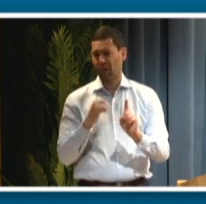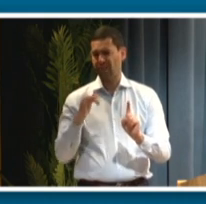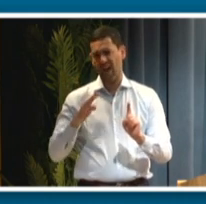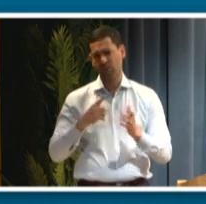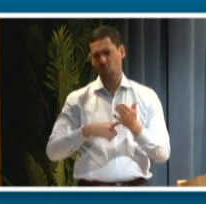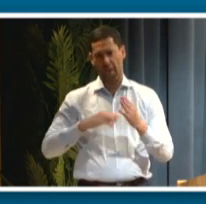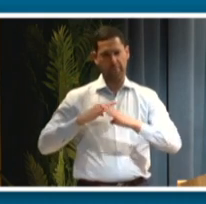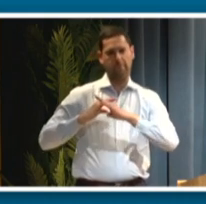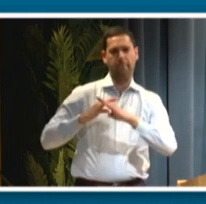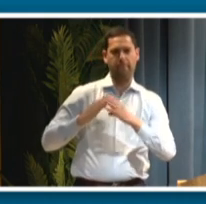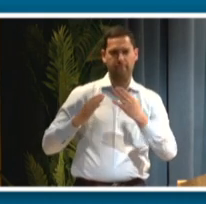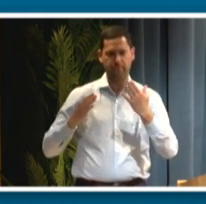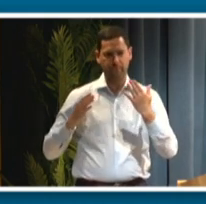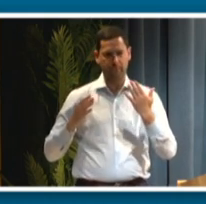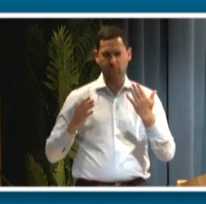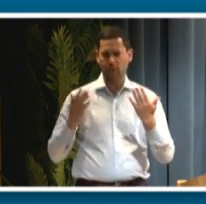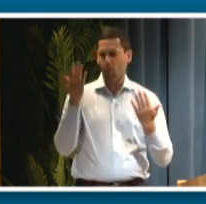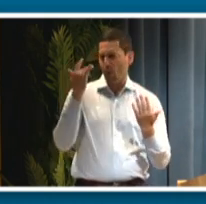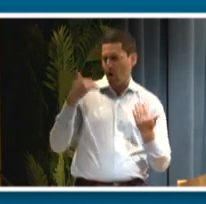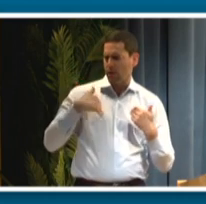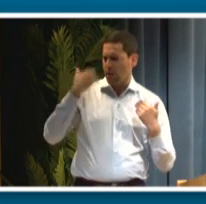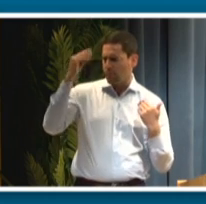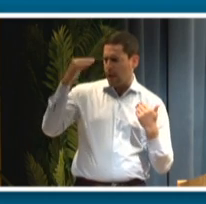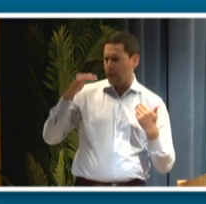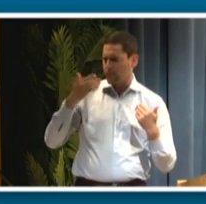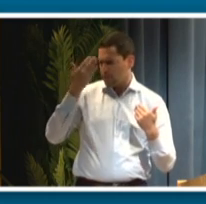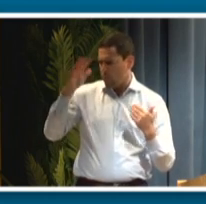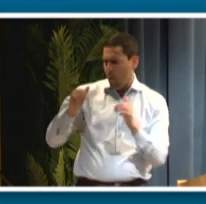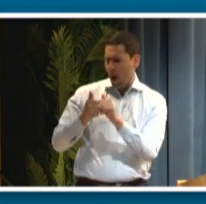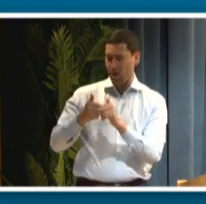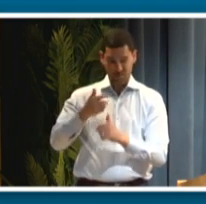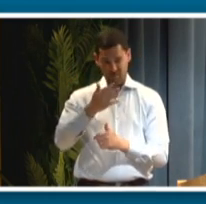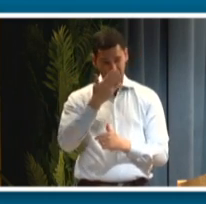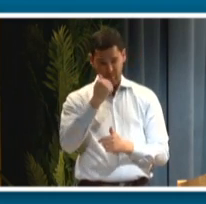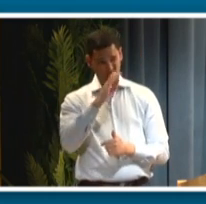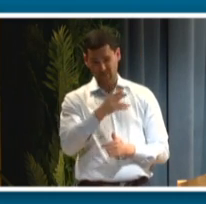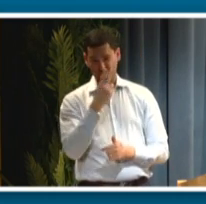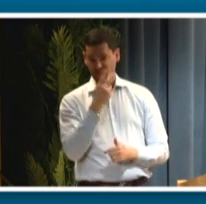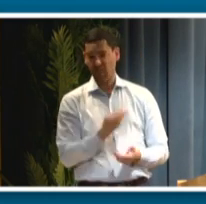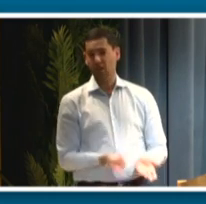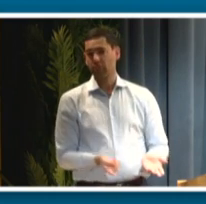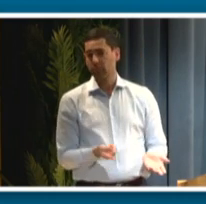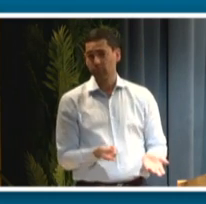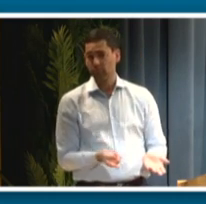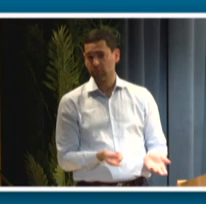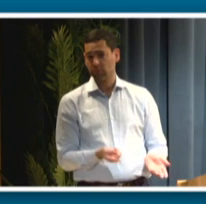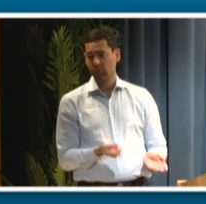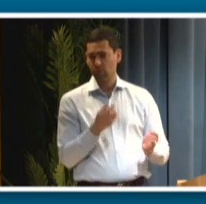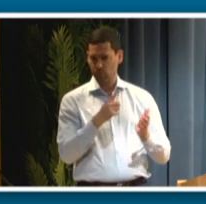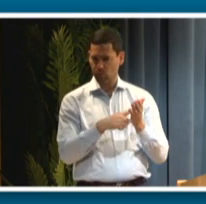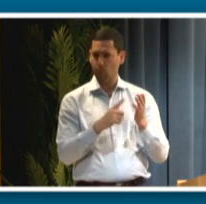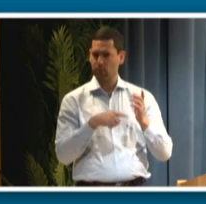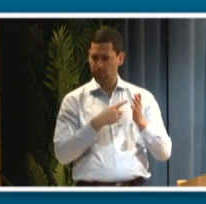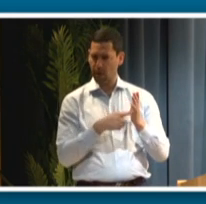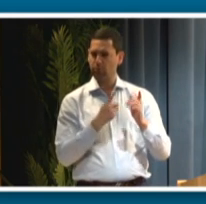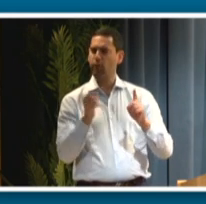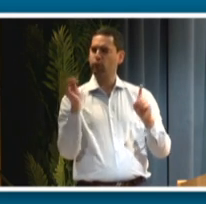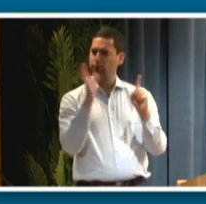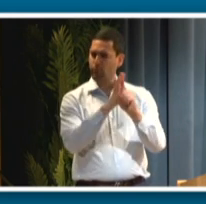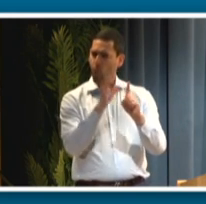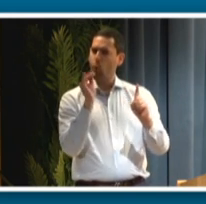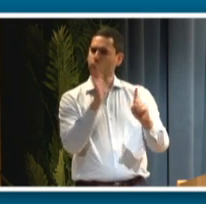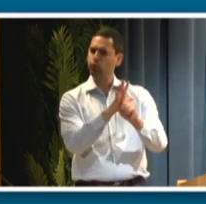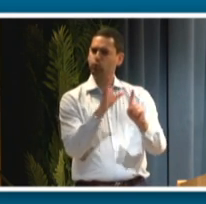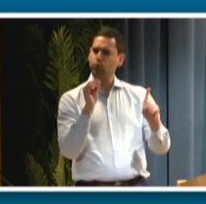come a young man doesn't know how to do that? Well, because a young man has never seen those things, or because a young person's never seen that, right? So sometimes I think it's about exposure and understanding that we're playing a